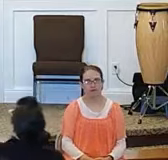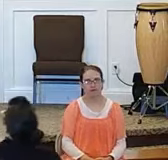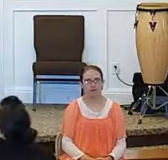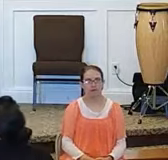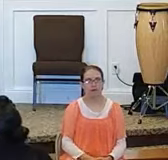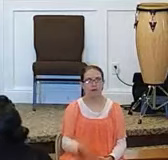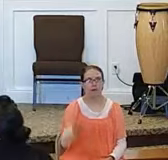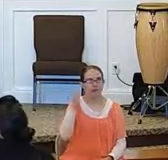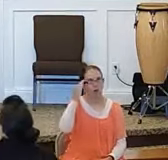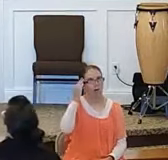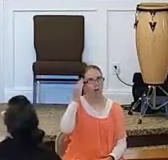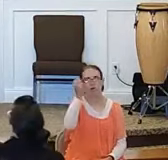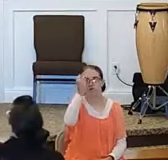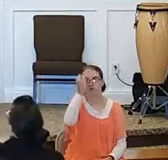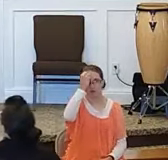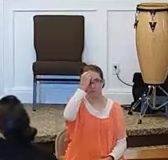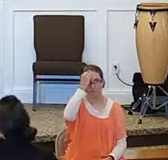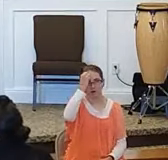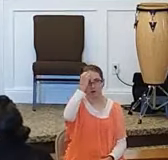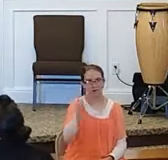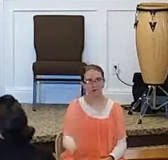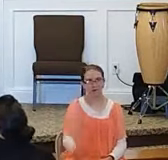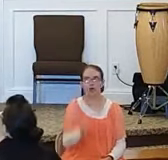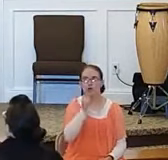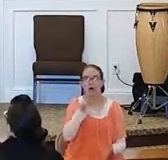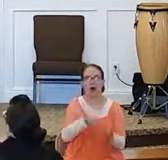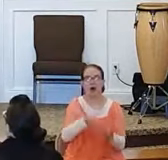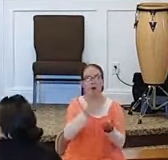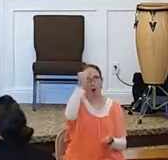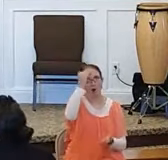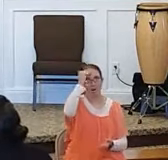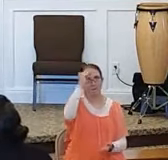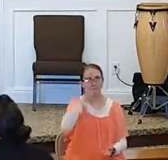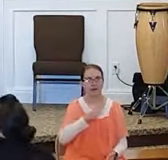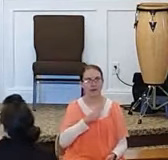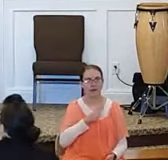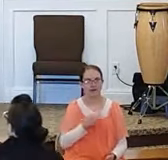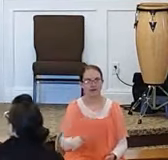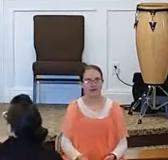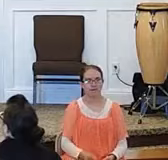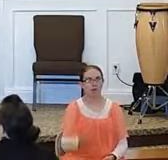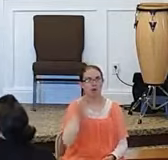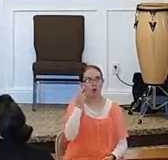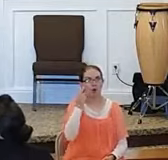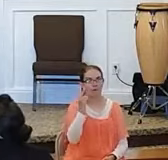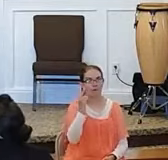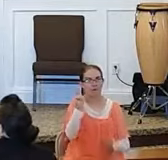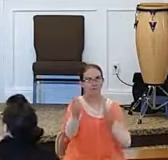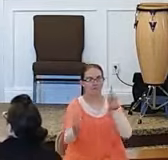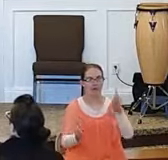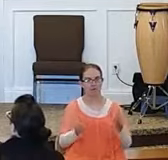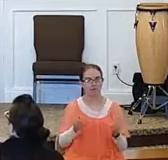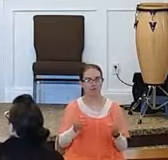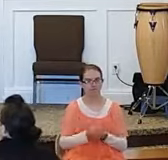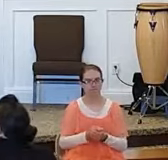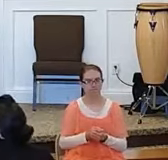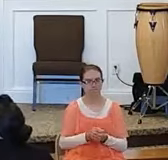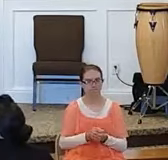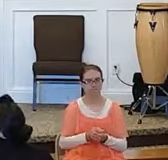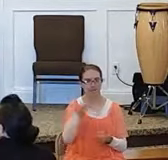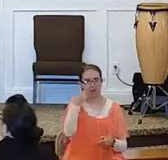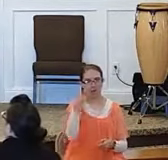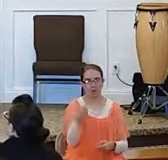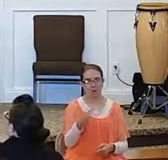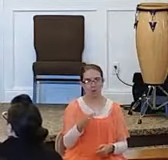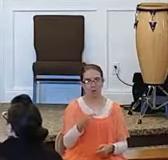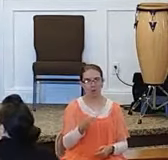Perceived that they were ignorant, unlearned men. They looked at these guys and they said, man,